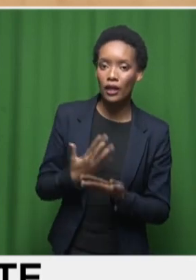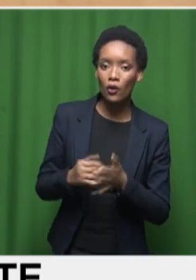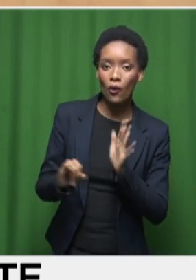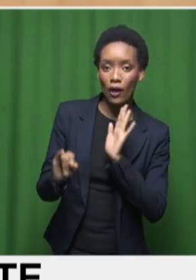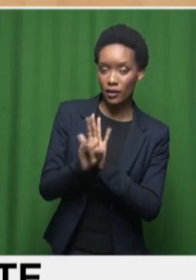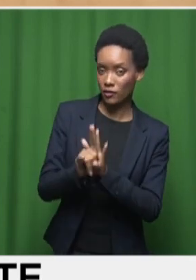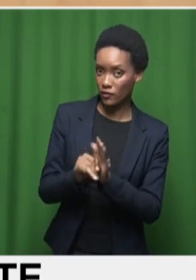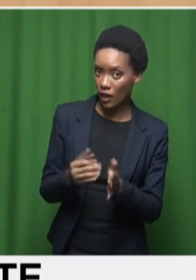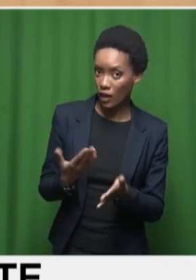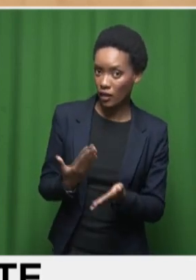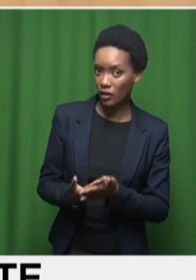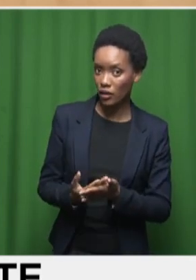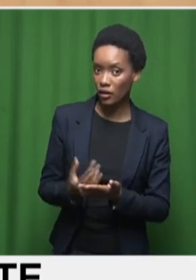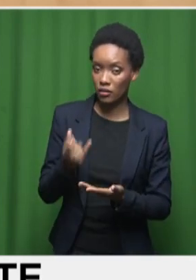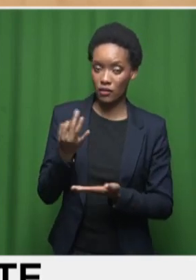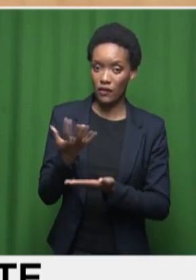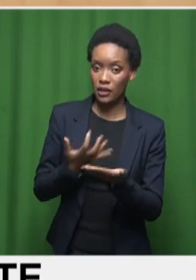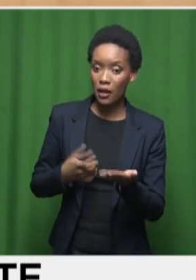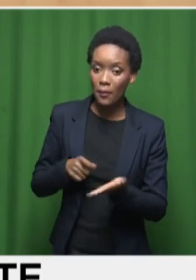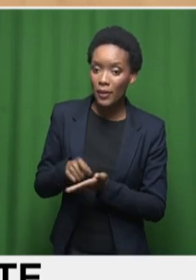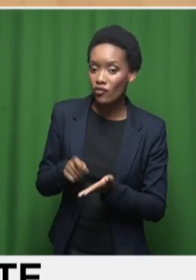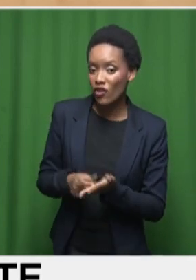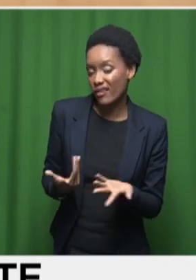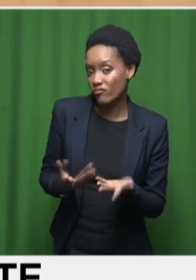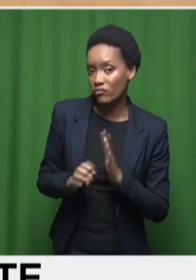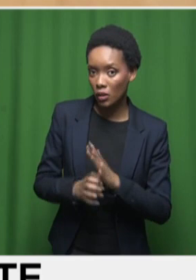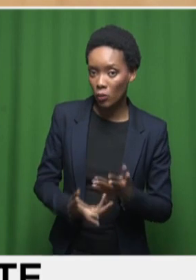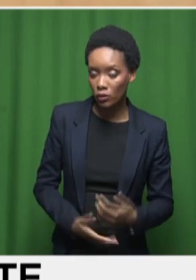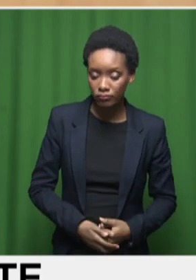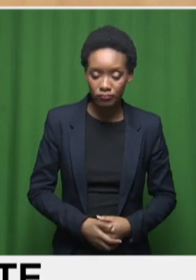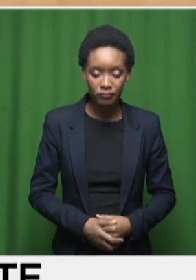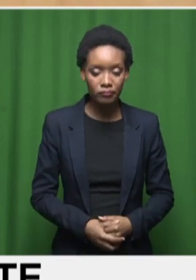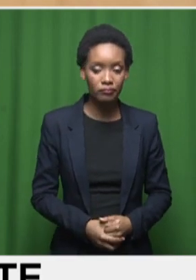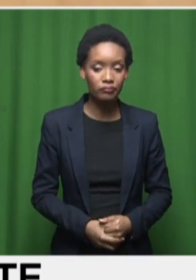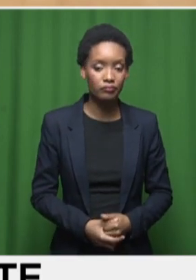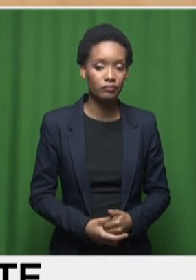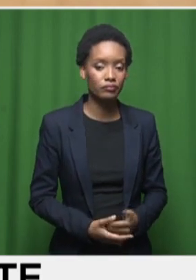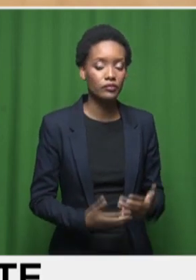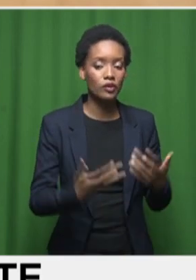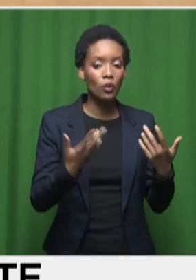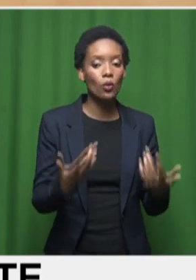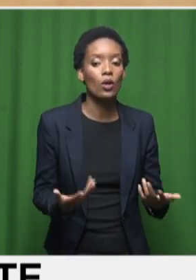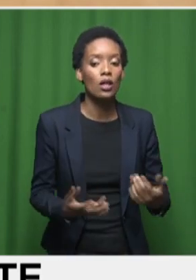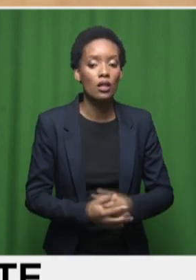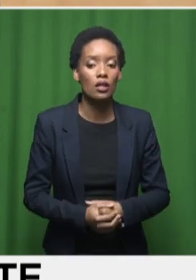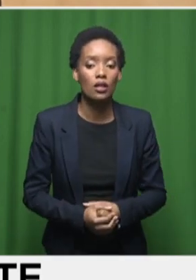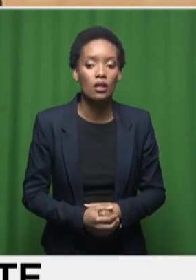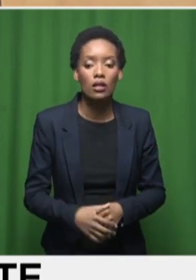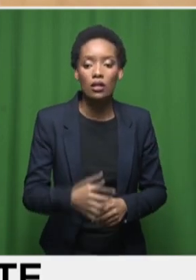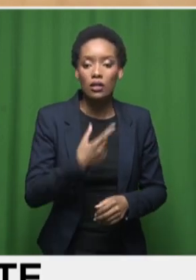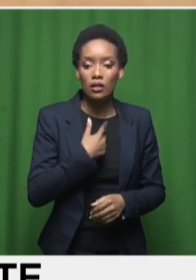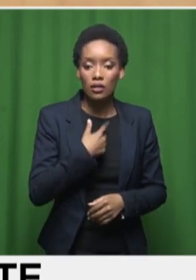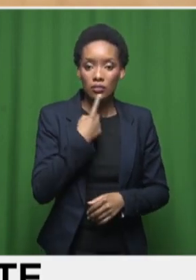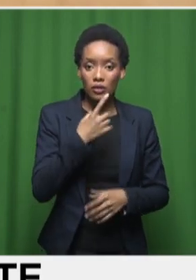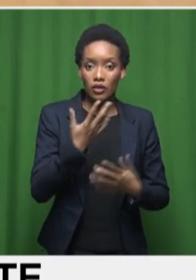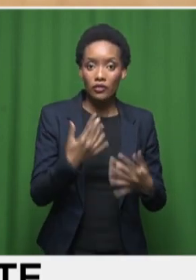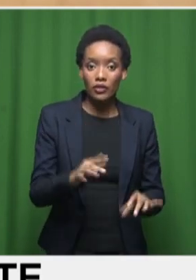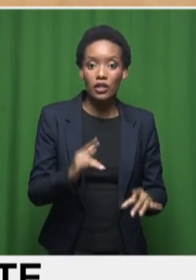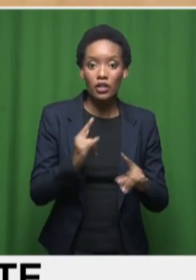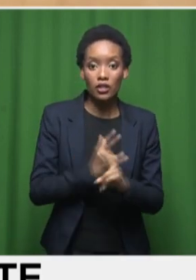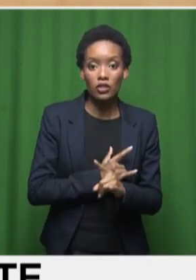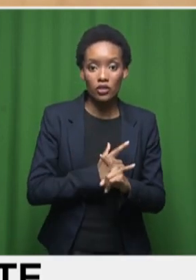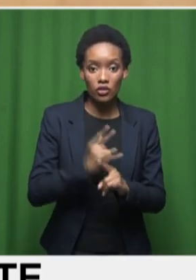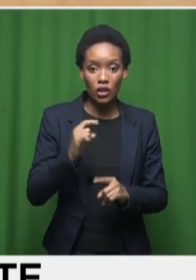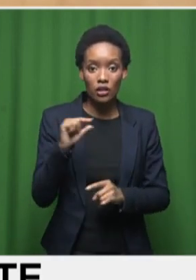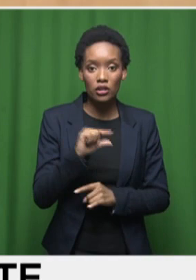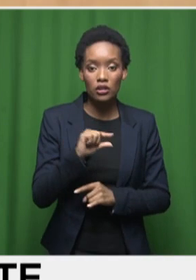artificial intelligence when writing assignments, for example? Yeah, well, so I had mentioned ChatGPT Zero,